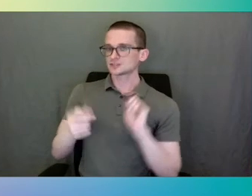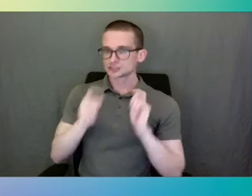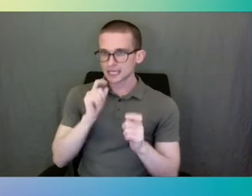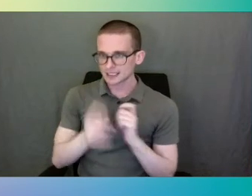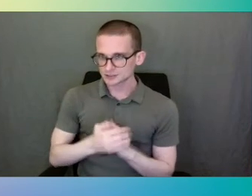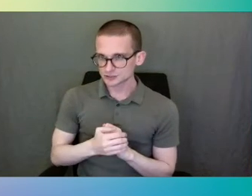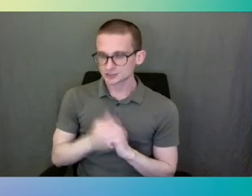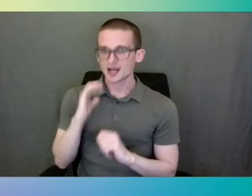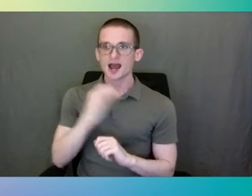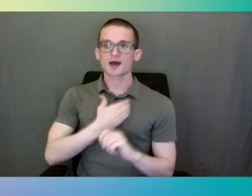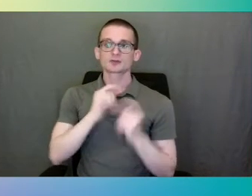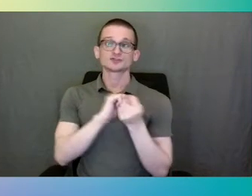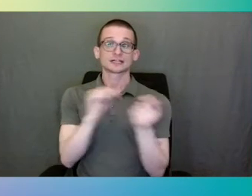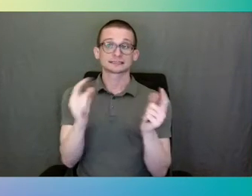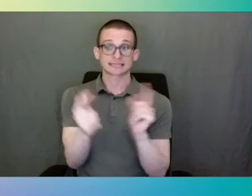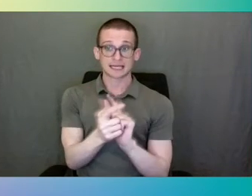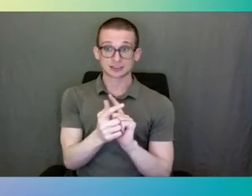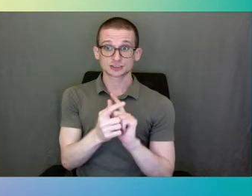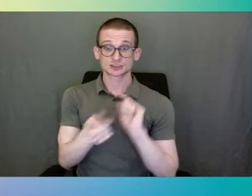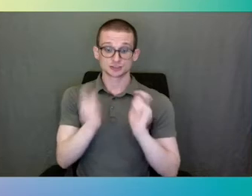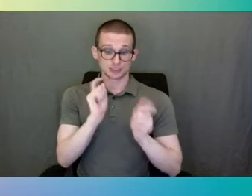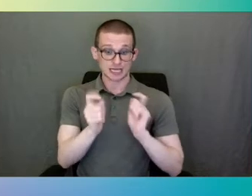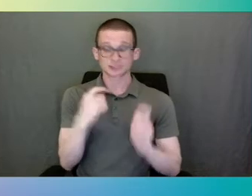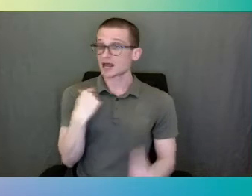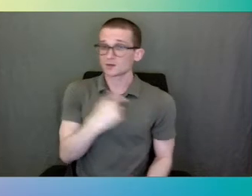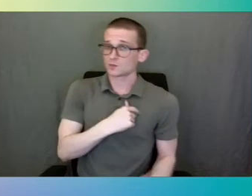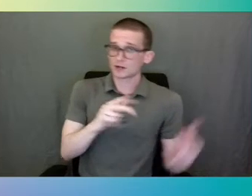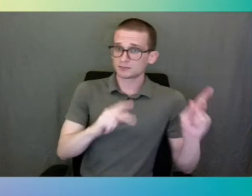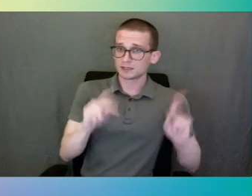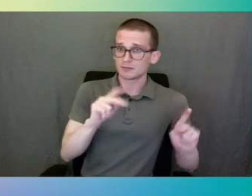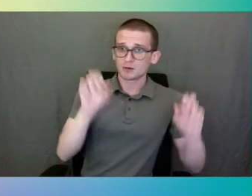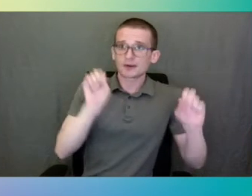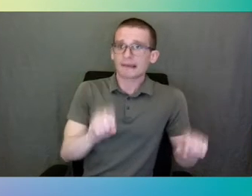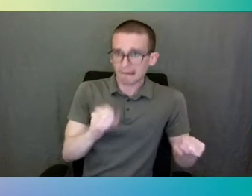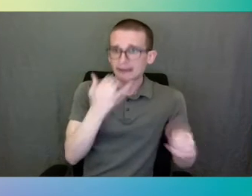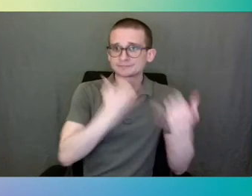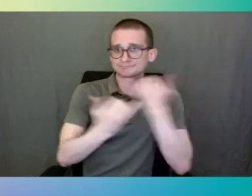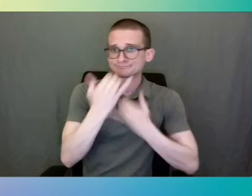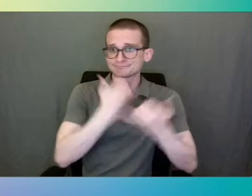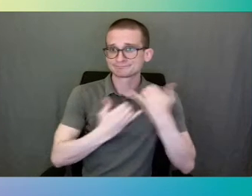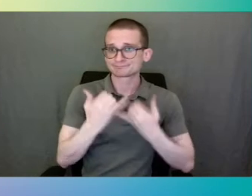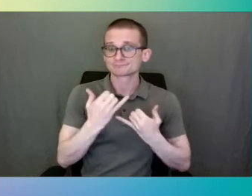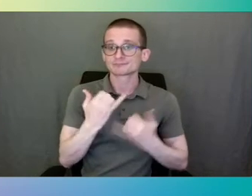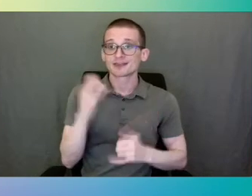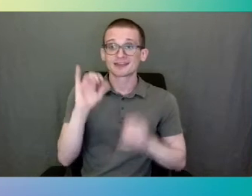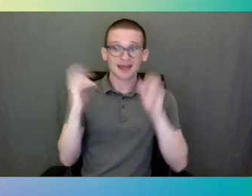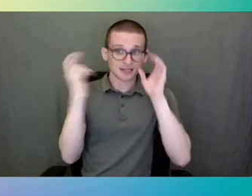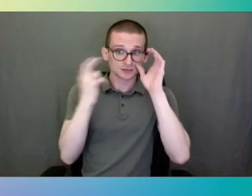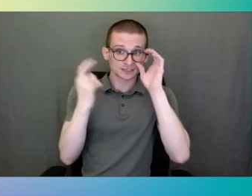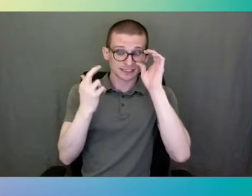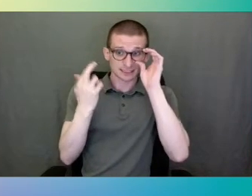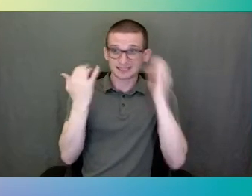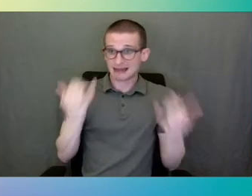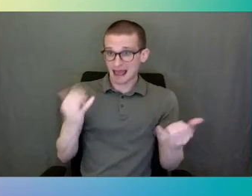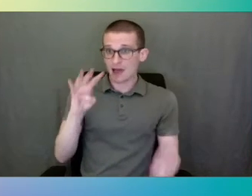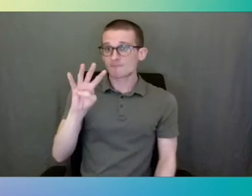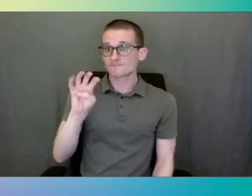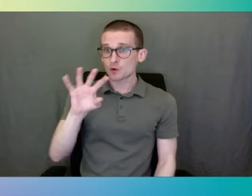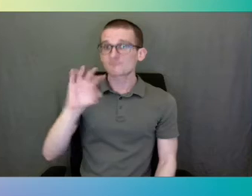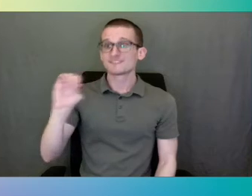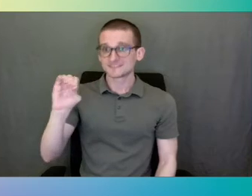because we are human, we can make mistakes. Hence, we have 450 different English translations, paraphrases,